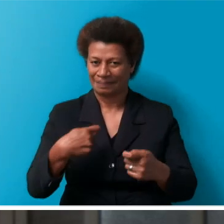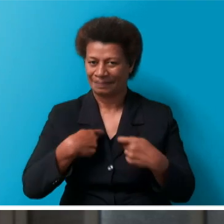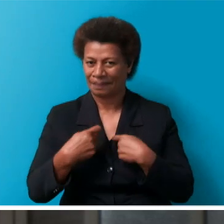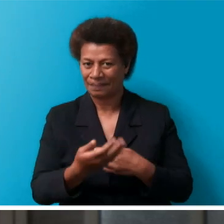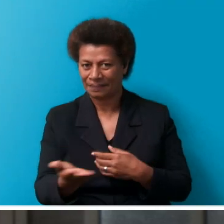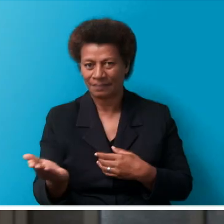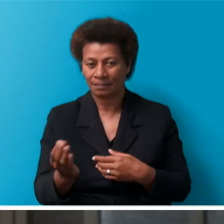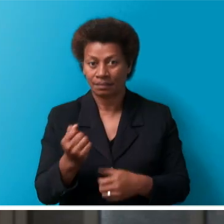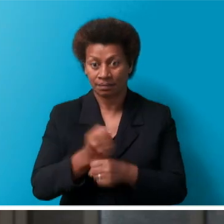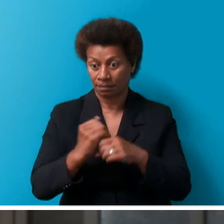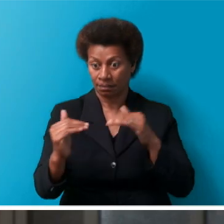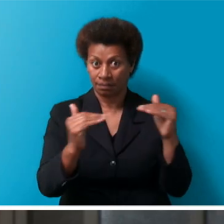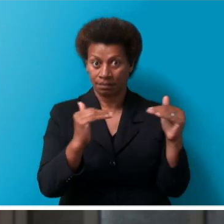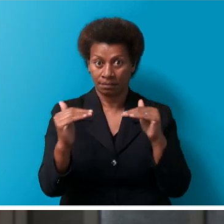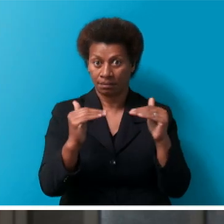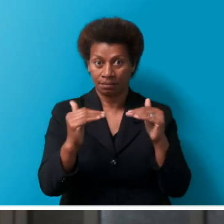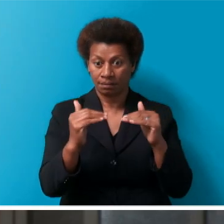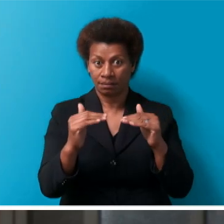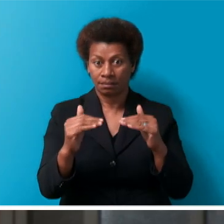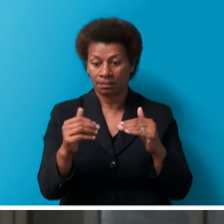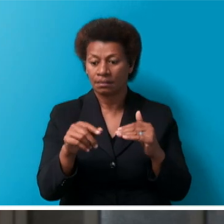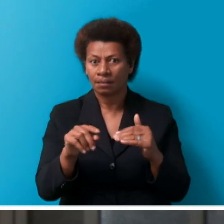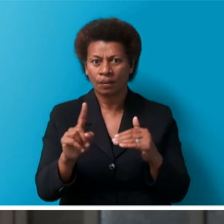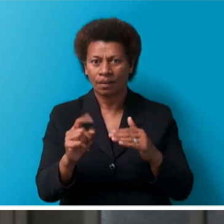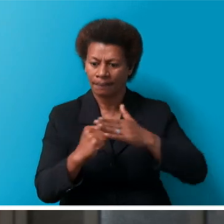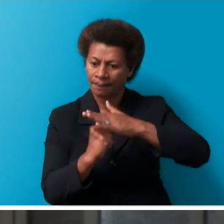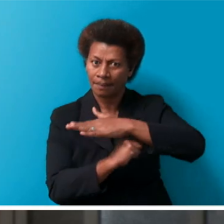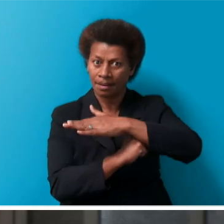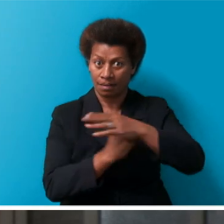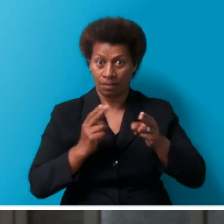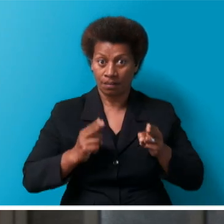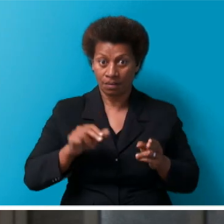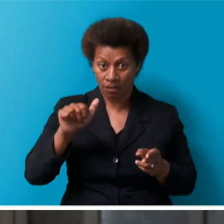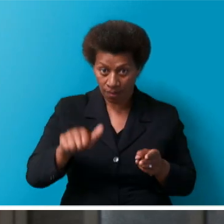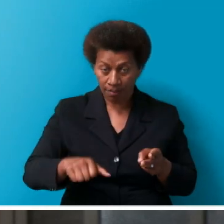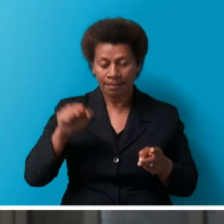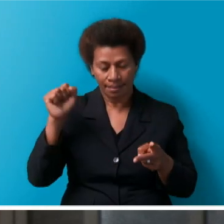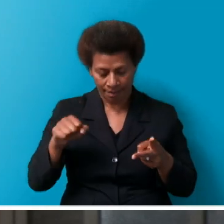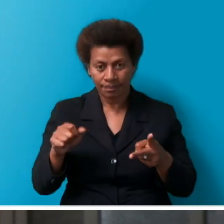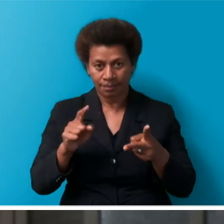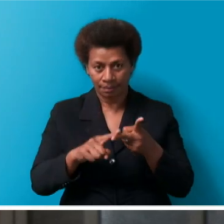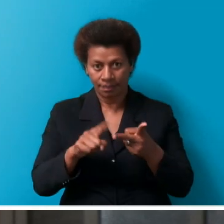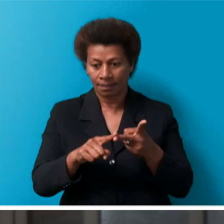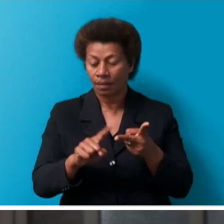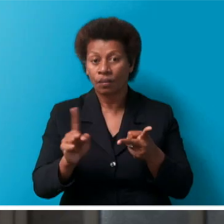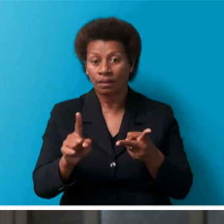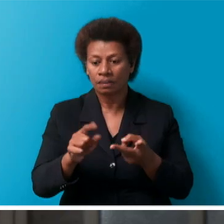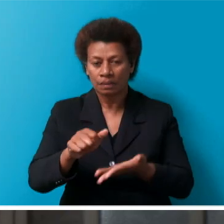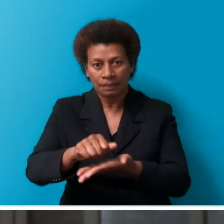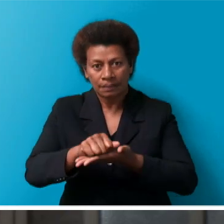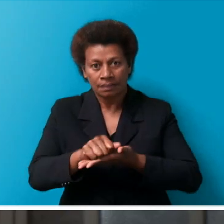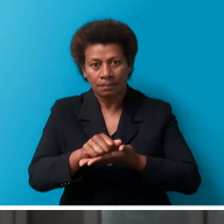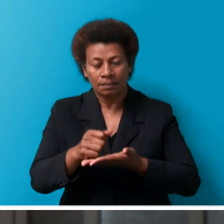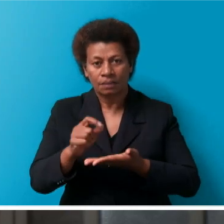equality and the empowerment of women are not only fundamental human rights, but also powerful drivers to secure equitable economy